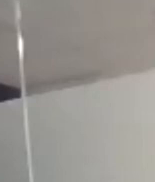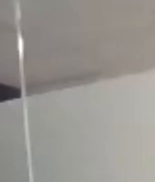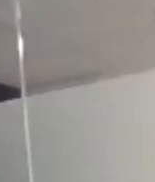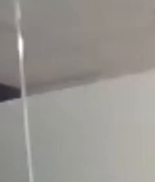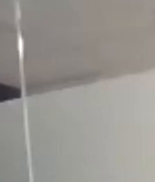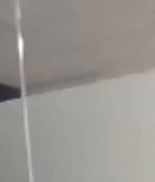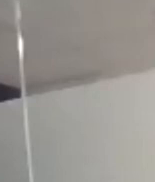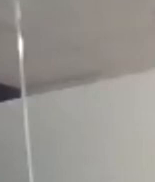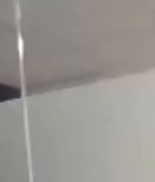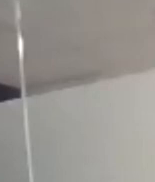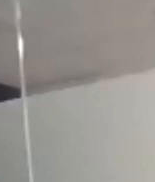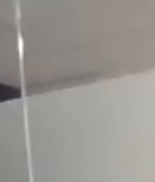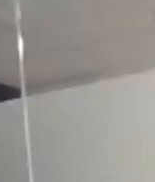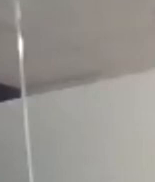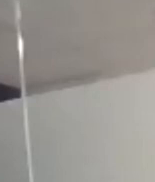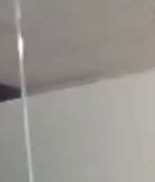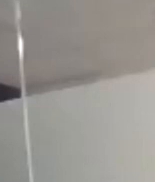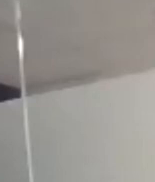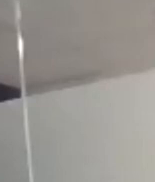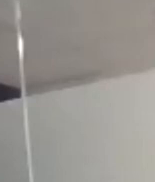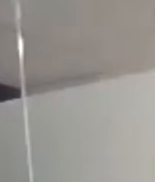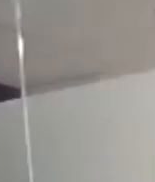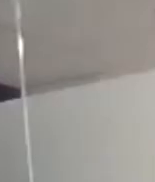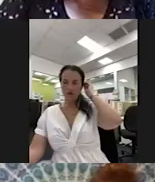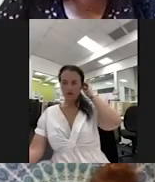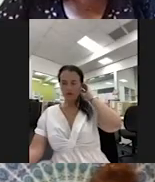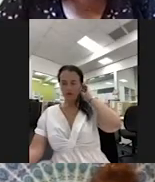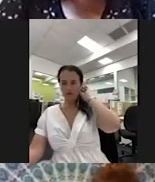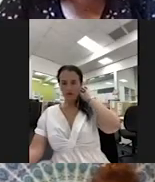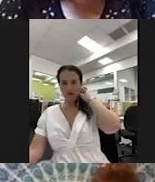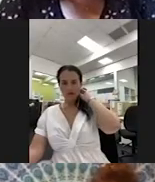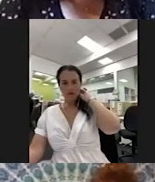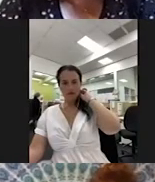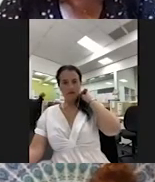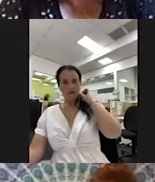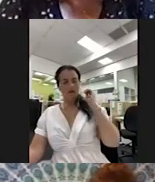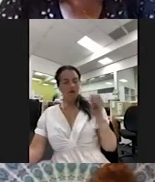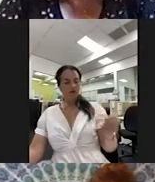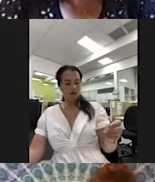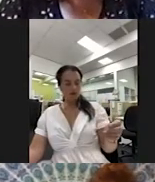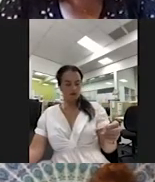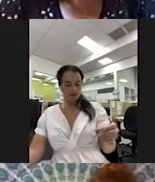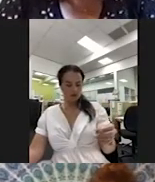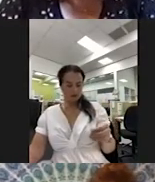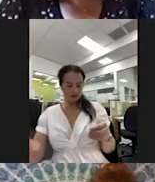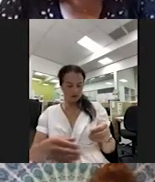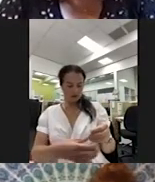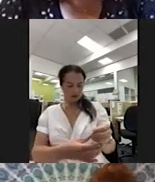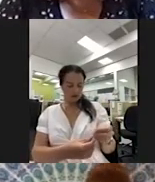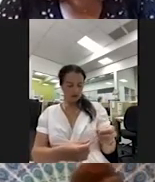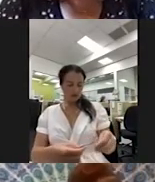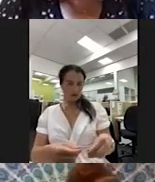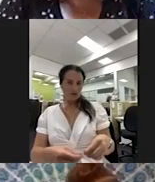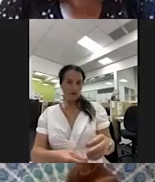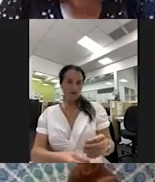ask any questions or make a comment and we'll come to you. So our next speaker